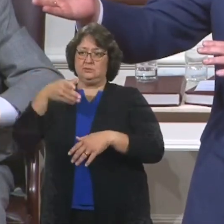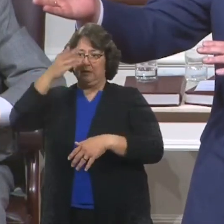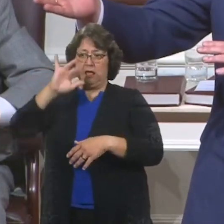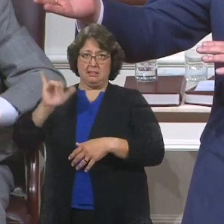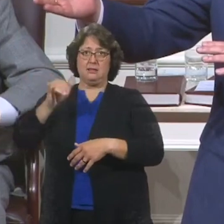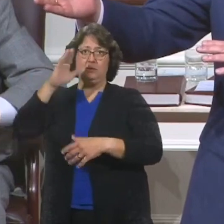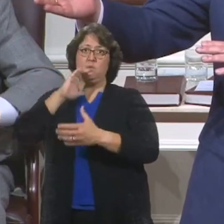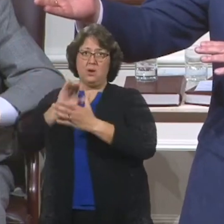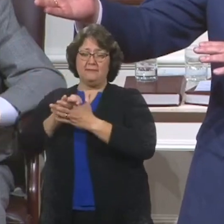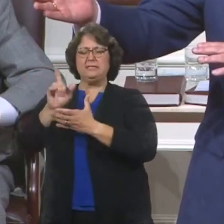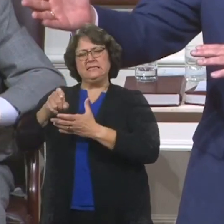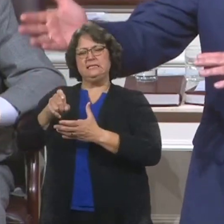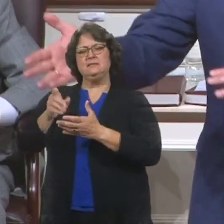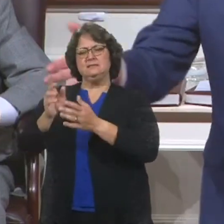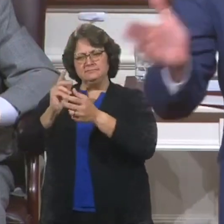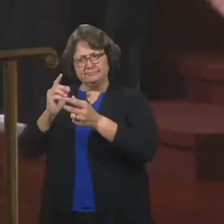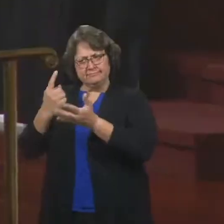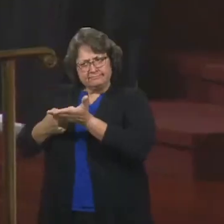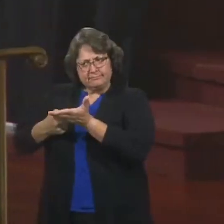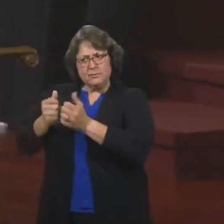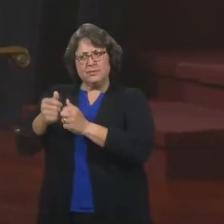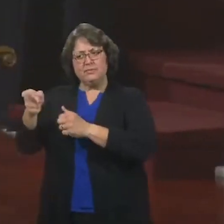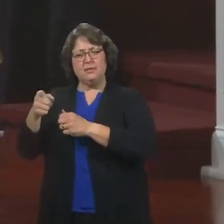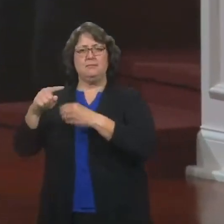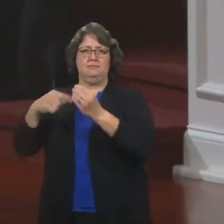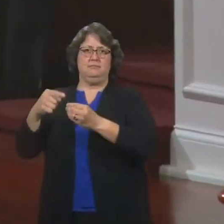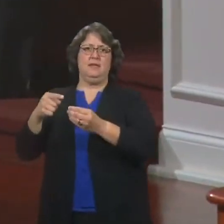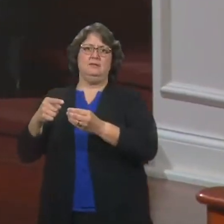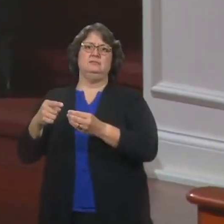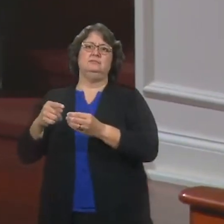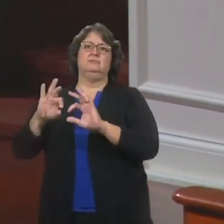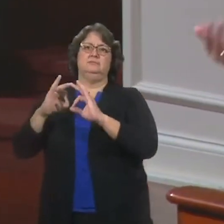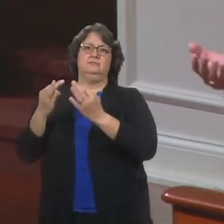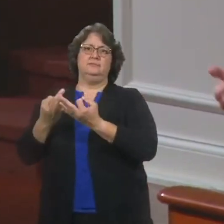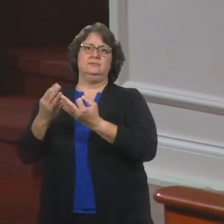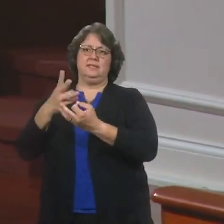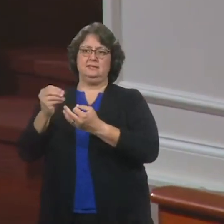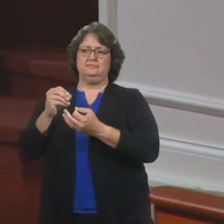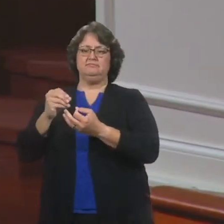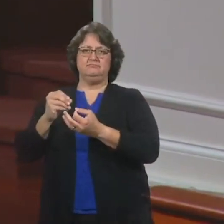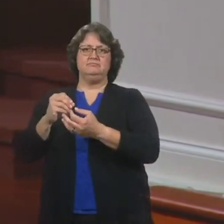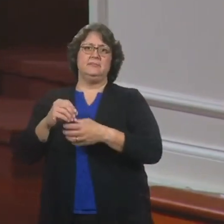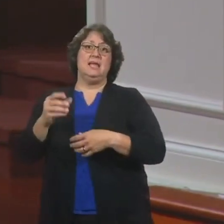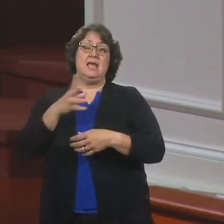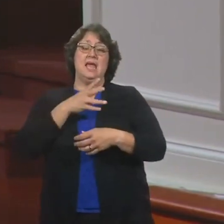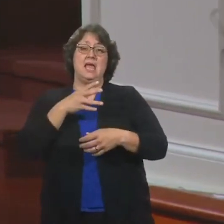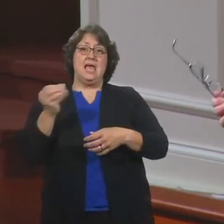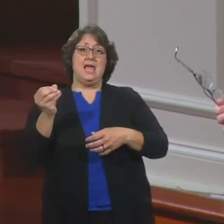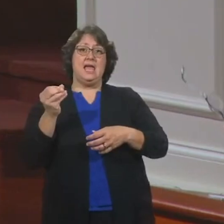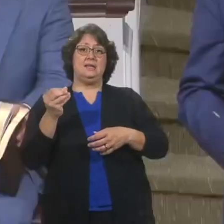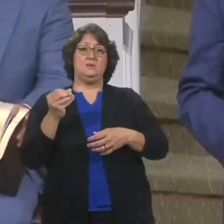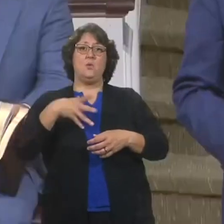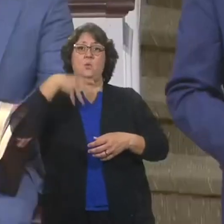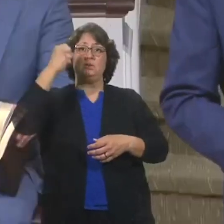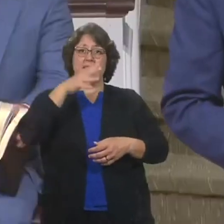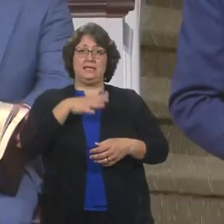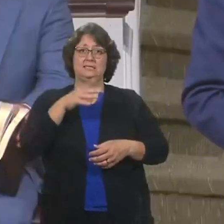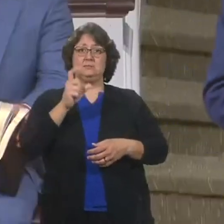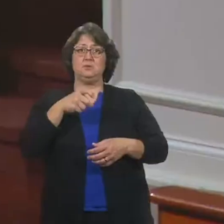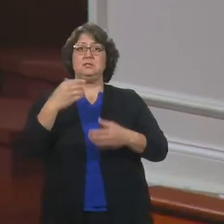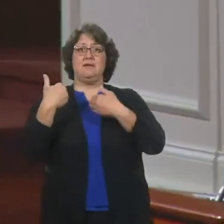them. You might have the wisdom and the humility to listen to them. And then older ladies, you're supposed to